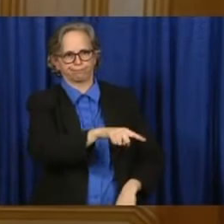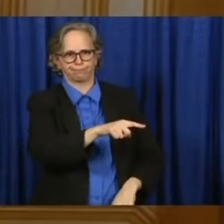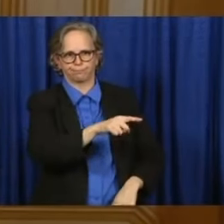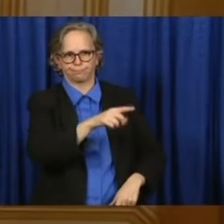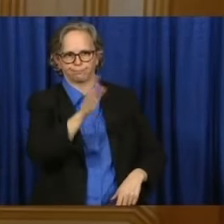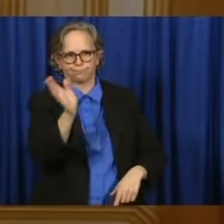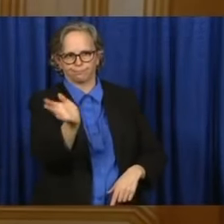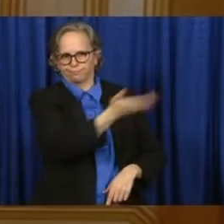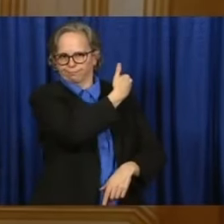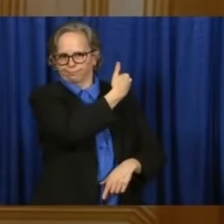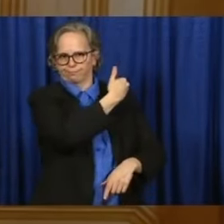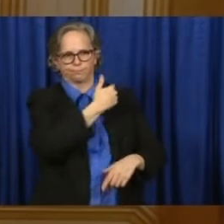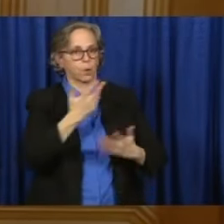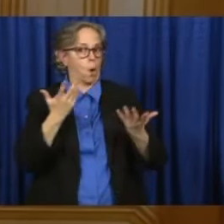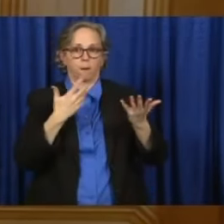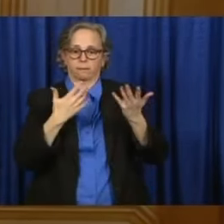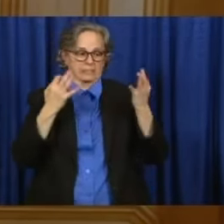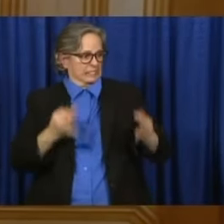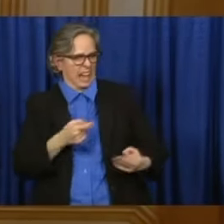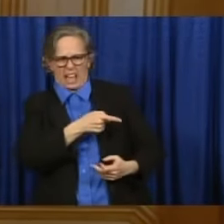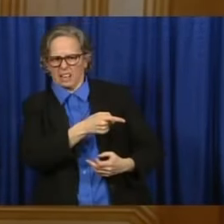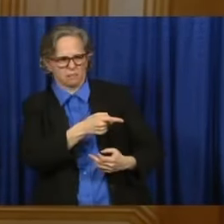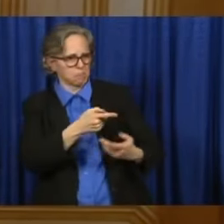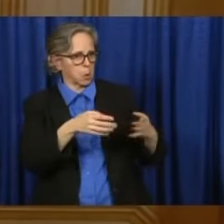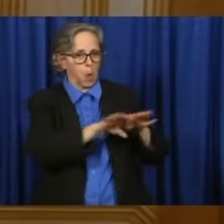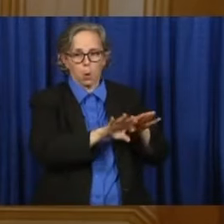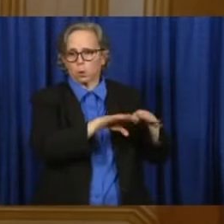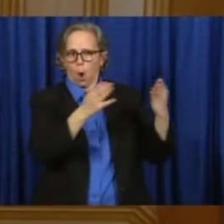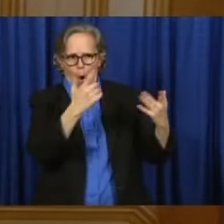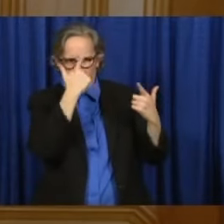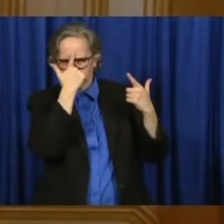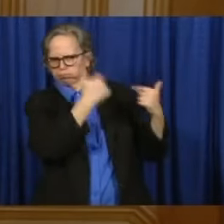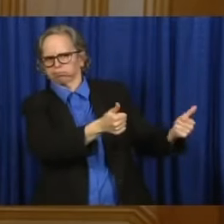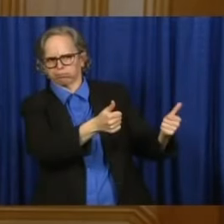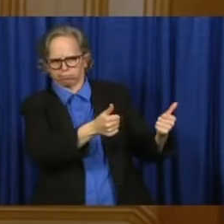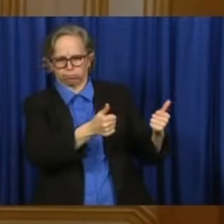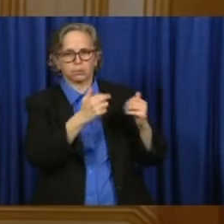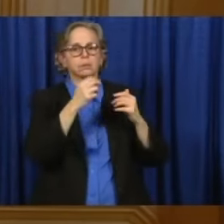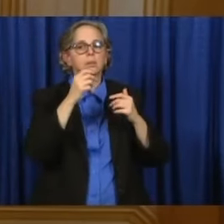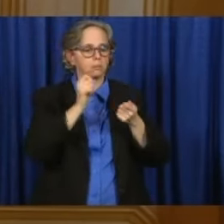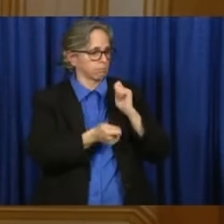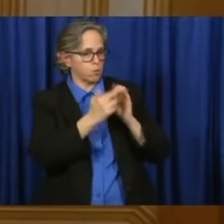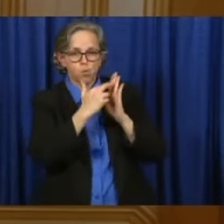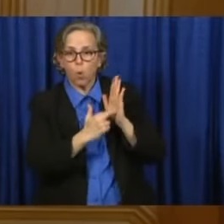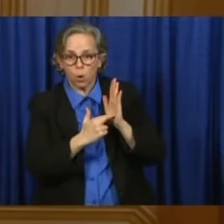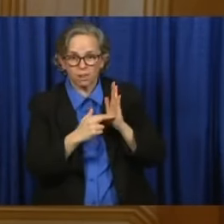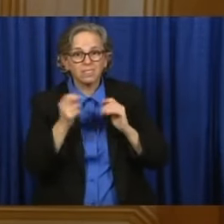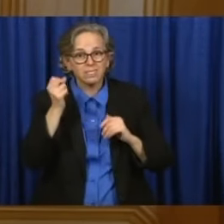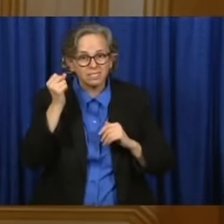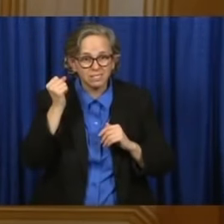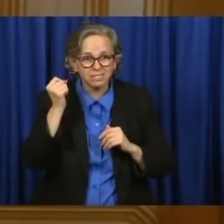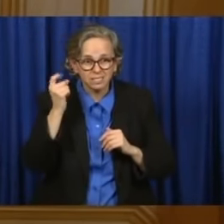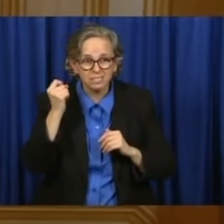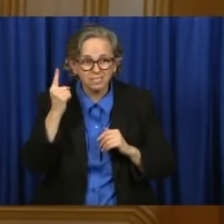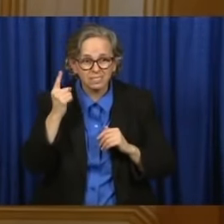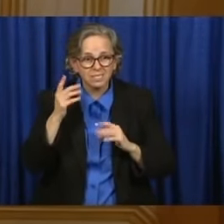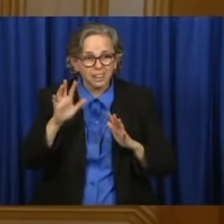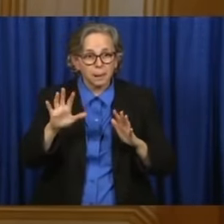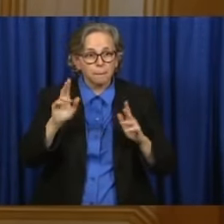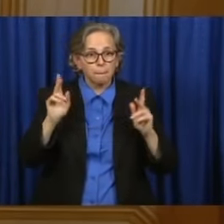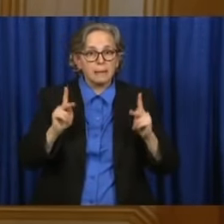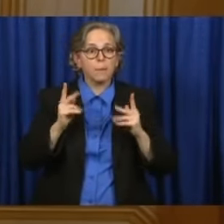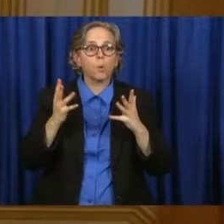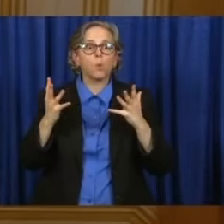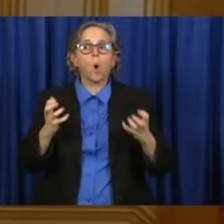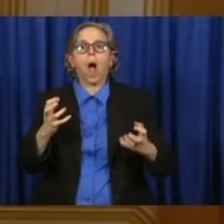needs to take in regard to that. We all need to get out. We all want places to go, so we don't want